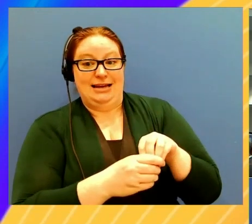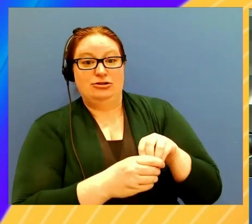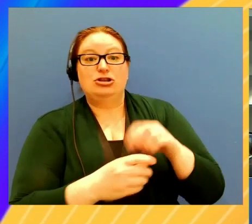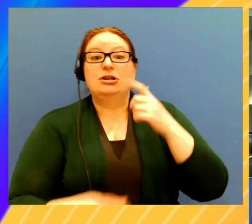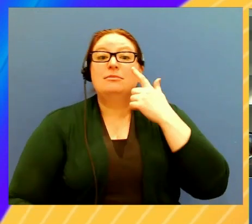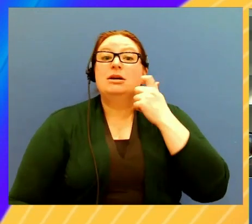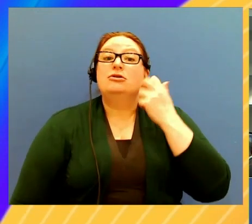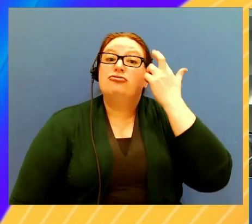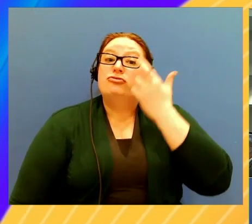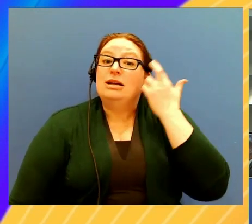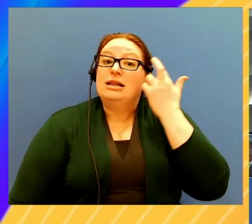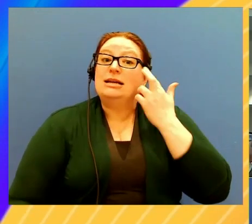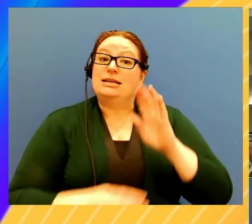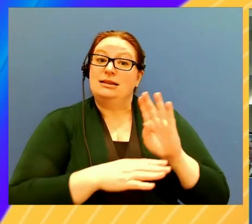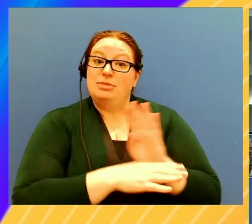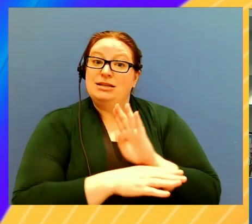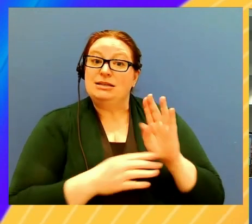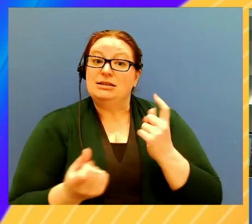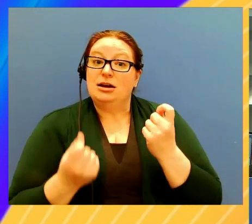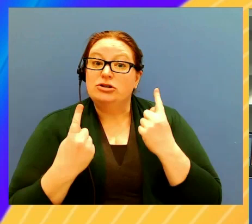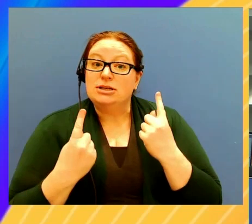sure the business understand that there's some